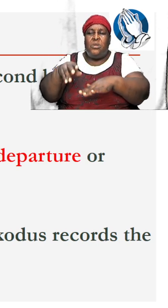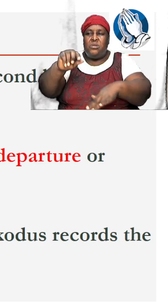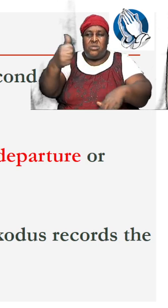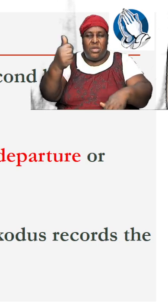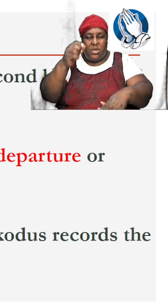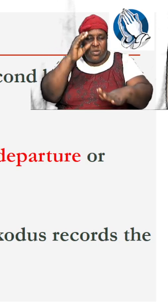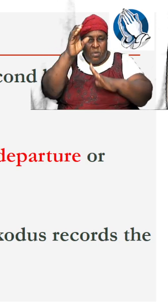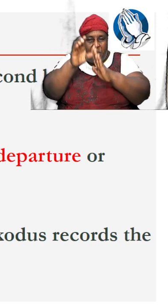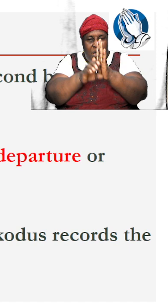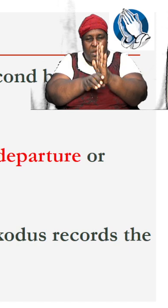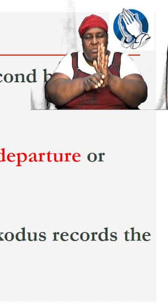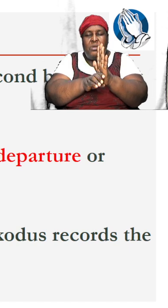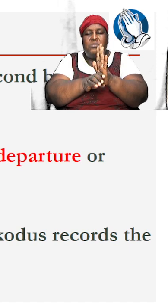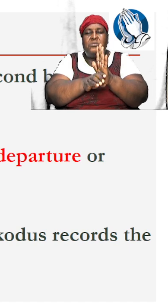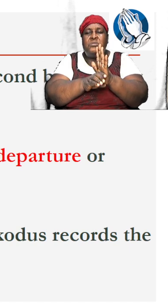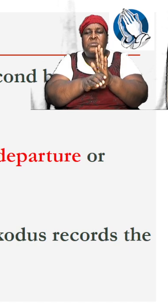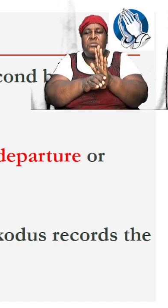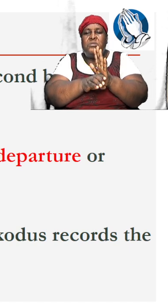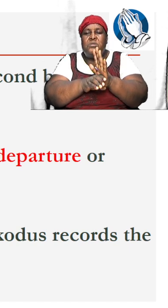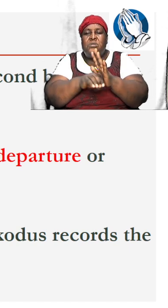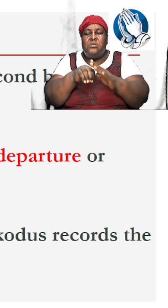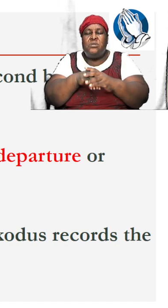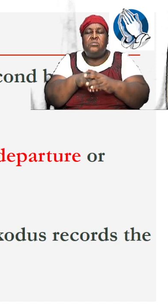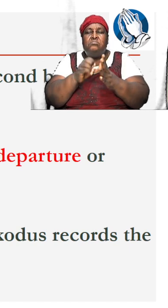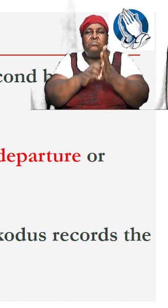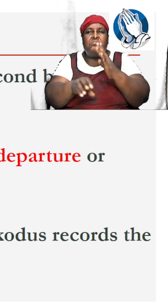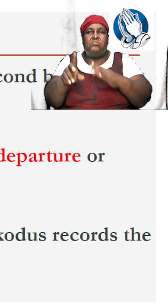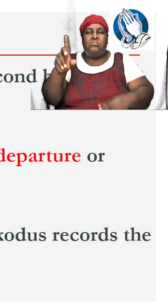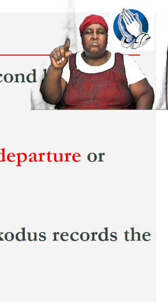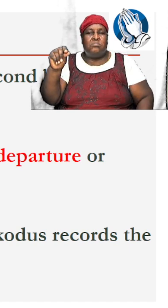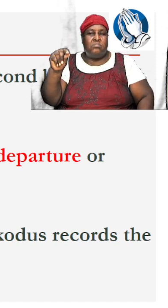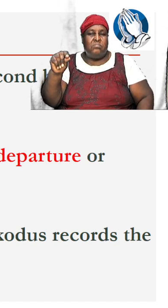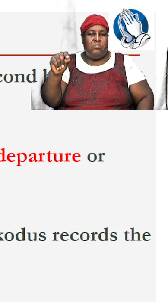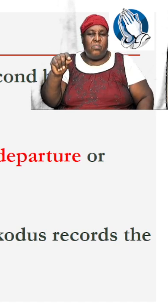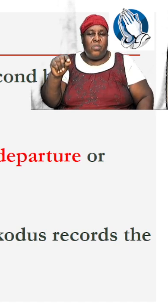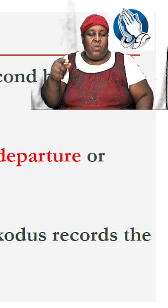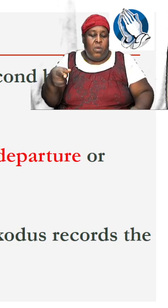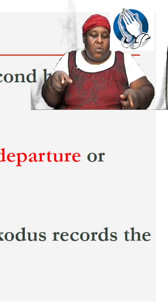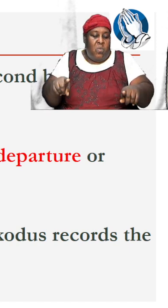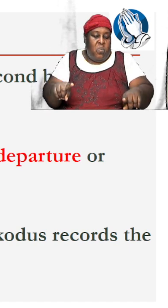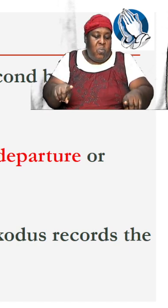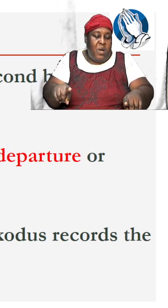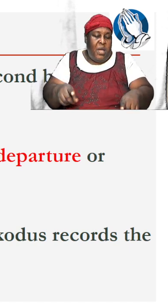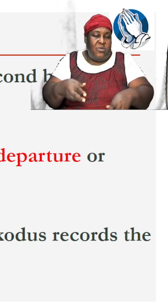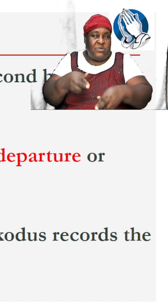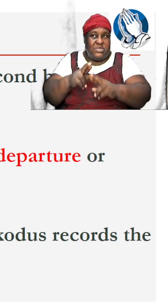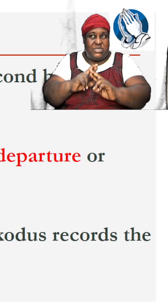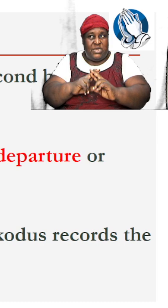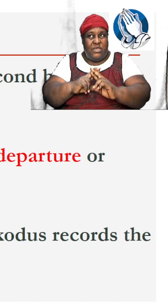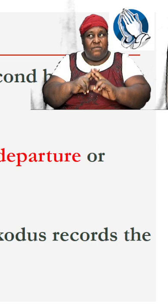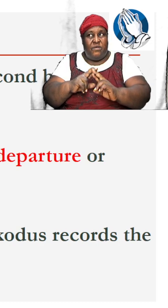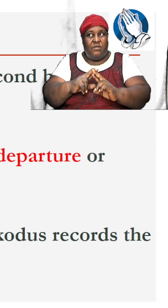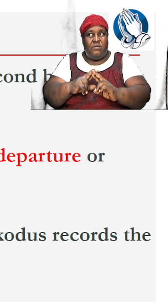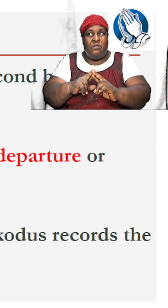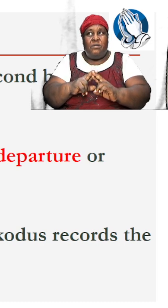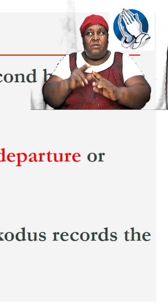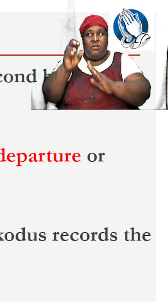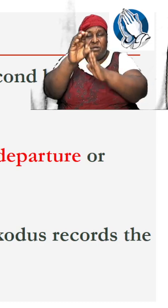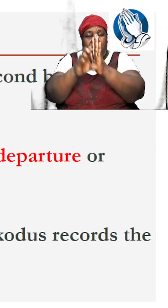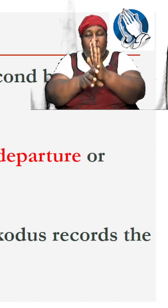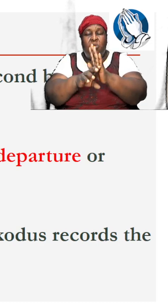commandments, amen, praise God, in chapter 20, it so happened that while he was there getting the commandments, thou shalt have no